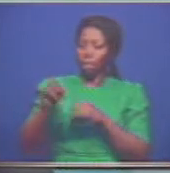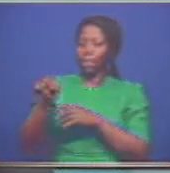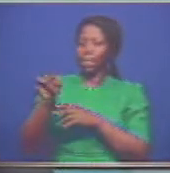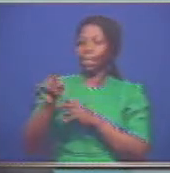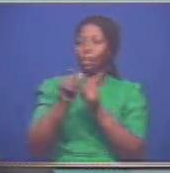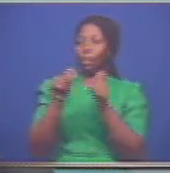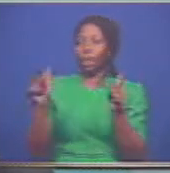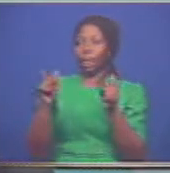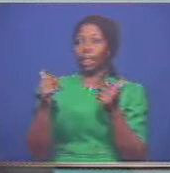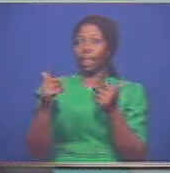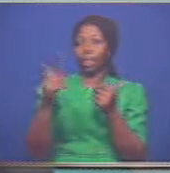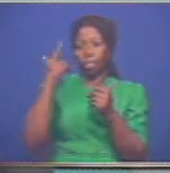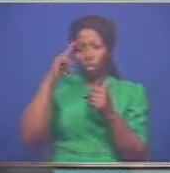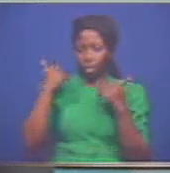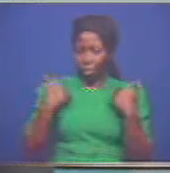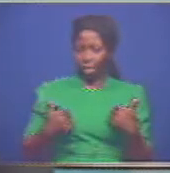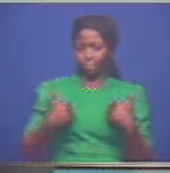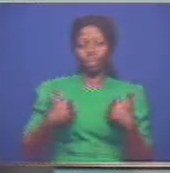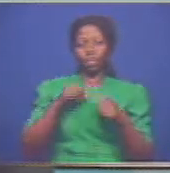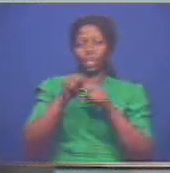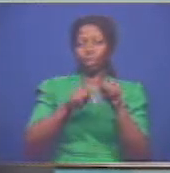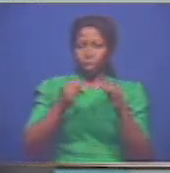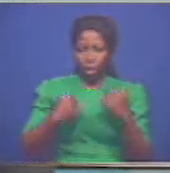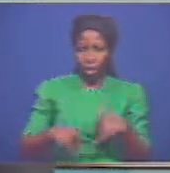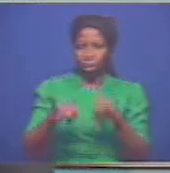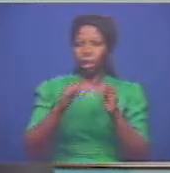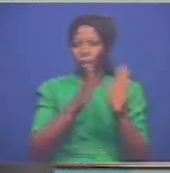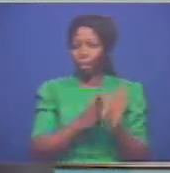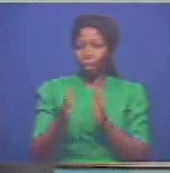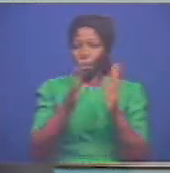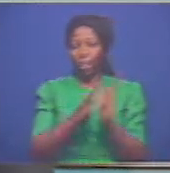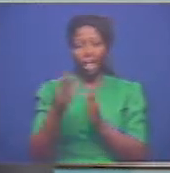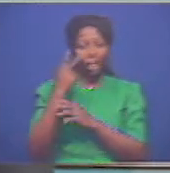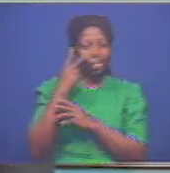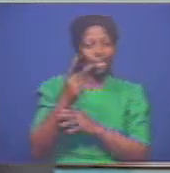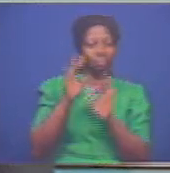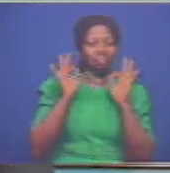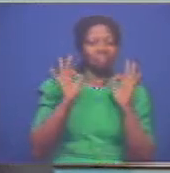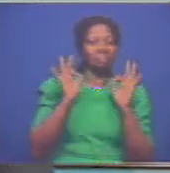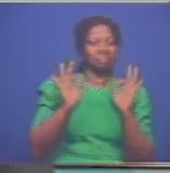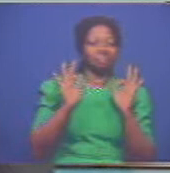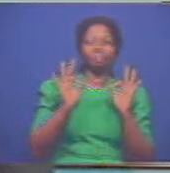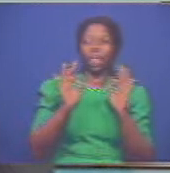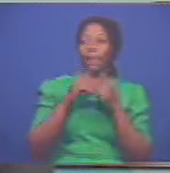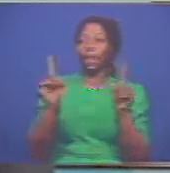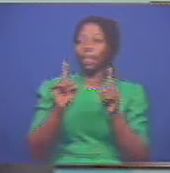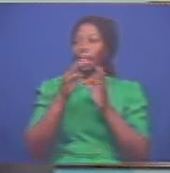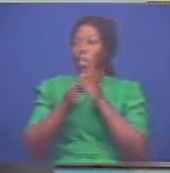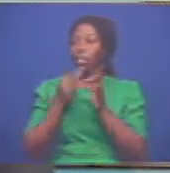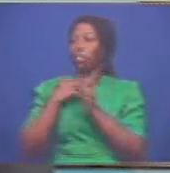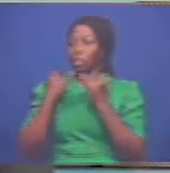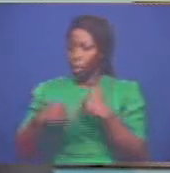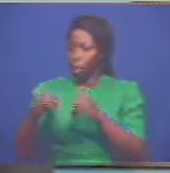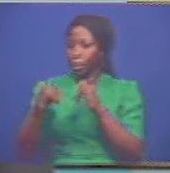meticulously, for me, it's about implementation. Implementation. The plans I have seen look very good. Mm-hmm. But if you are to implement,